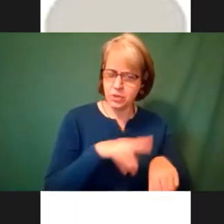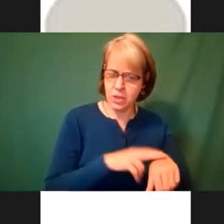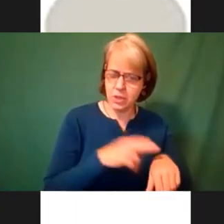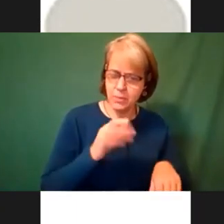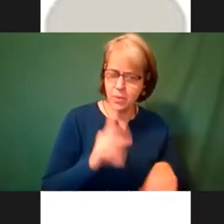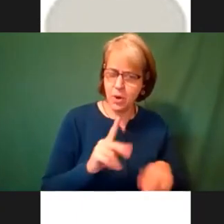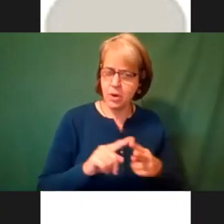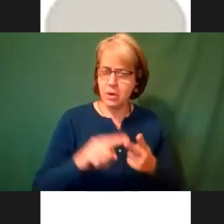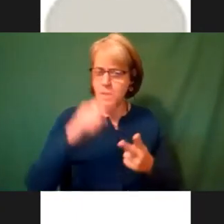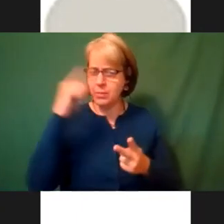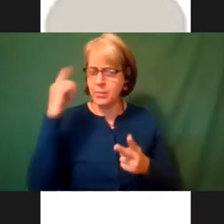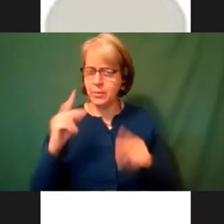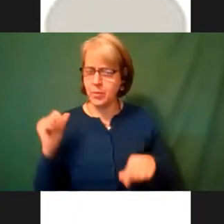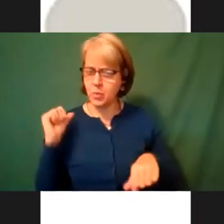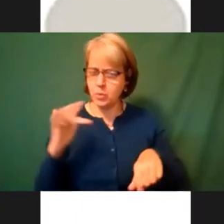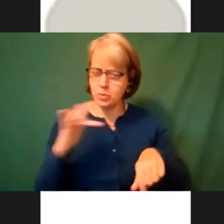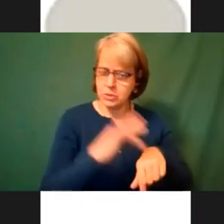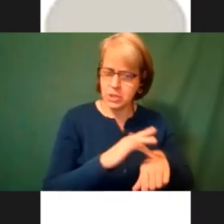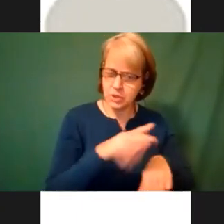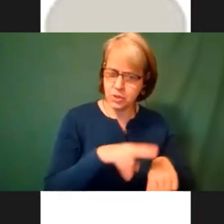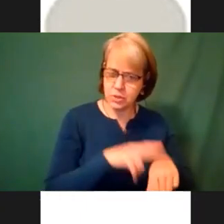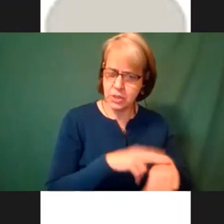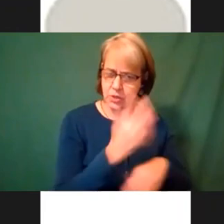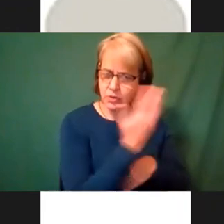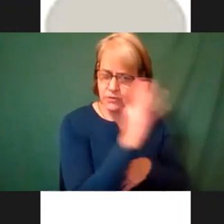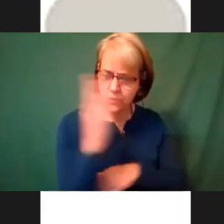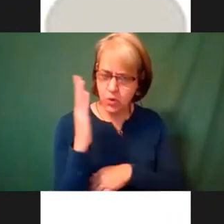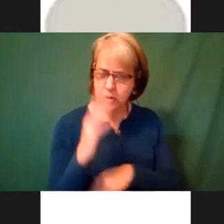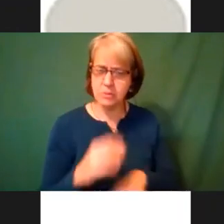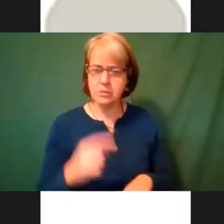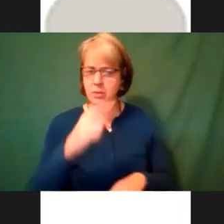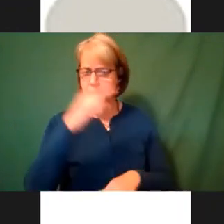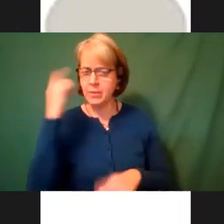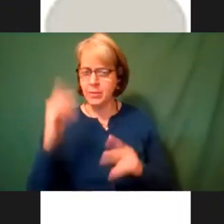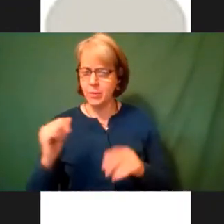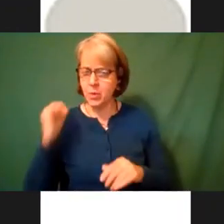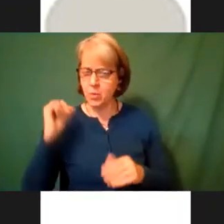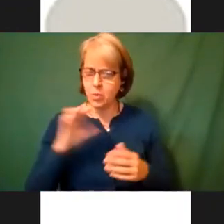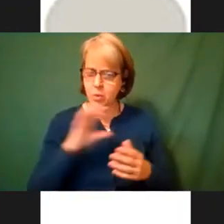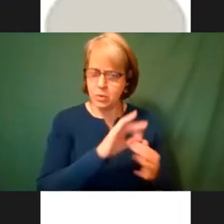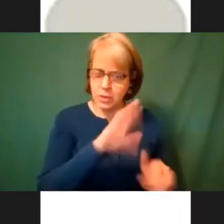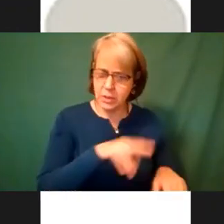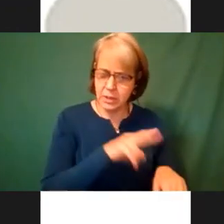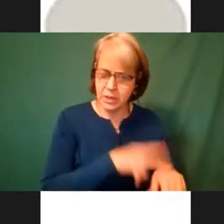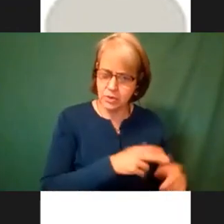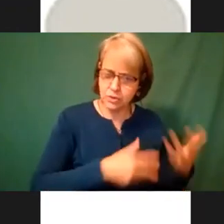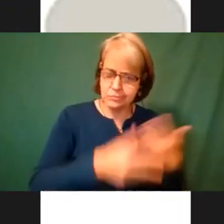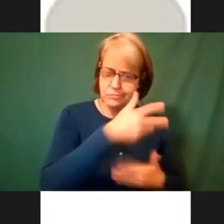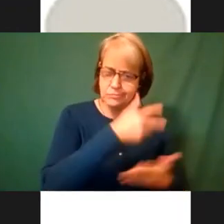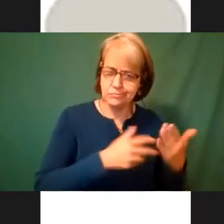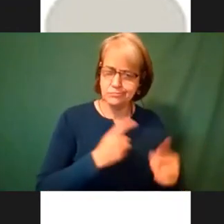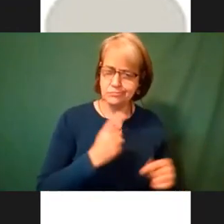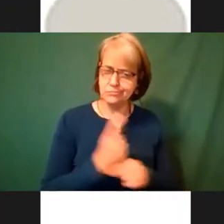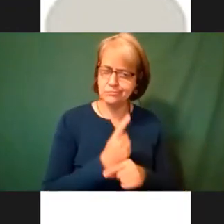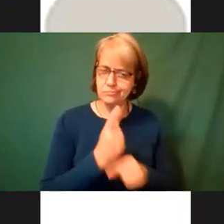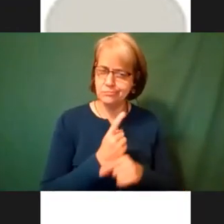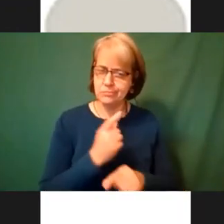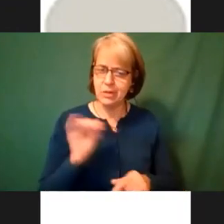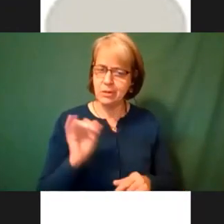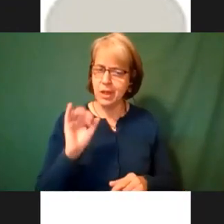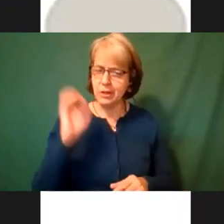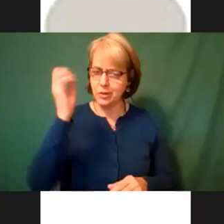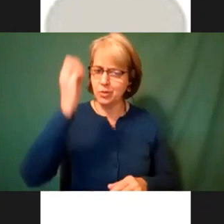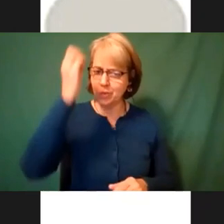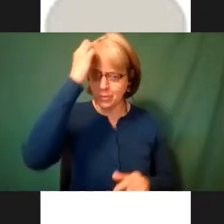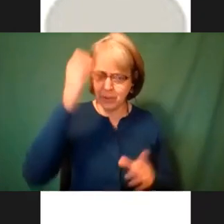to national forests, they don't engage in the natural environment in traditional Eurocentric ways. We know